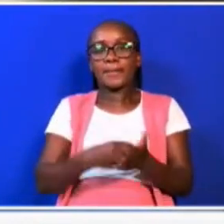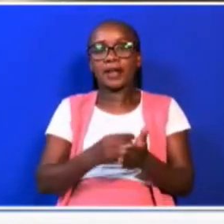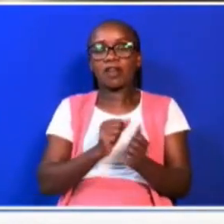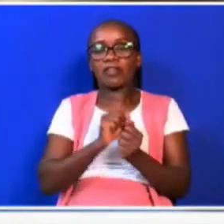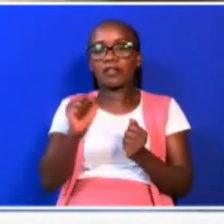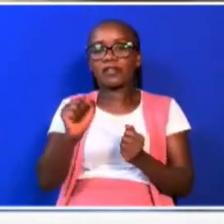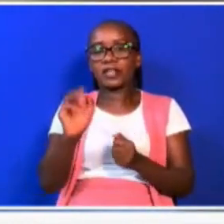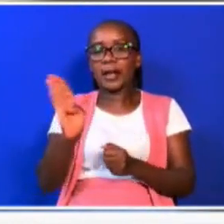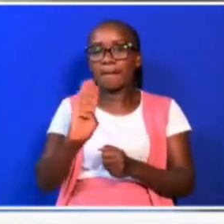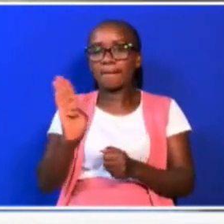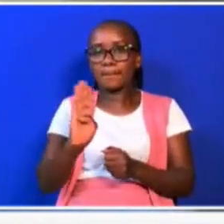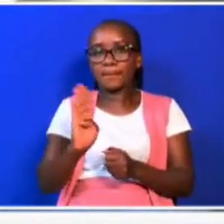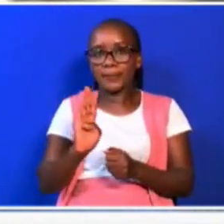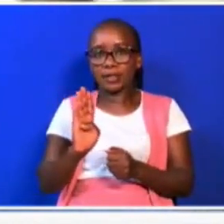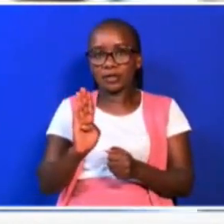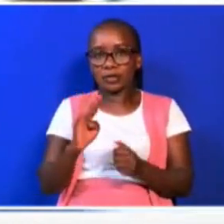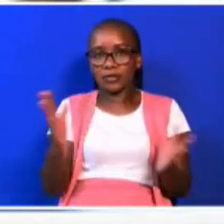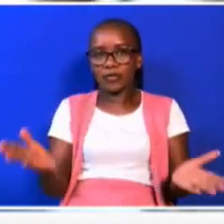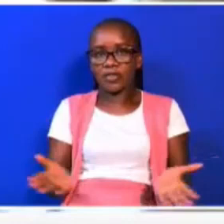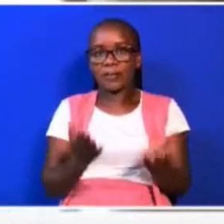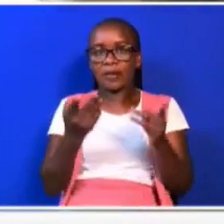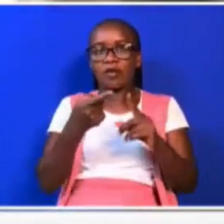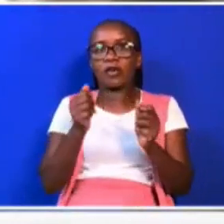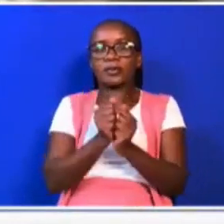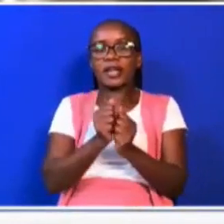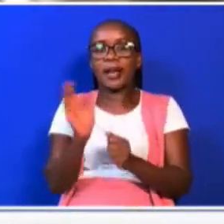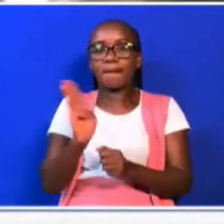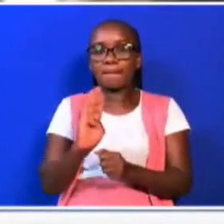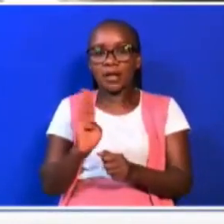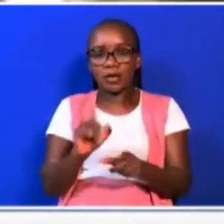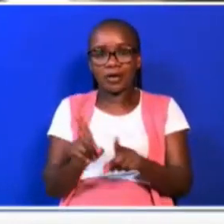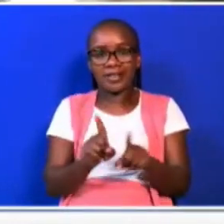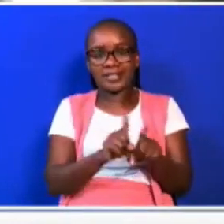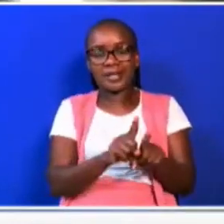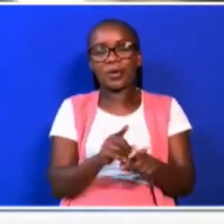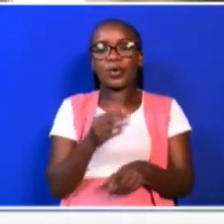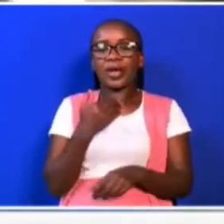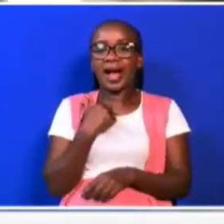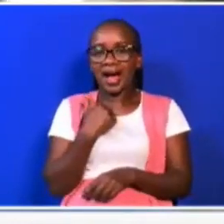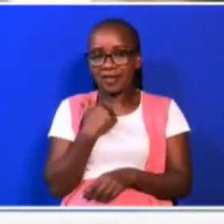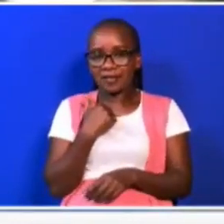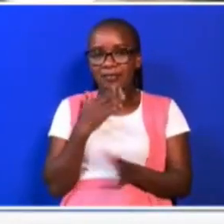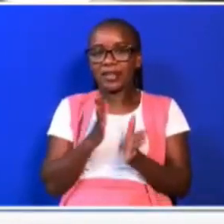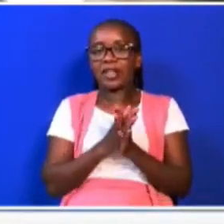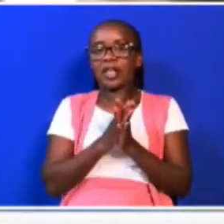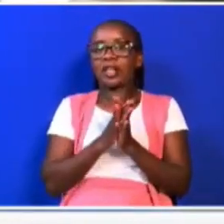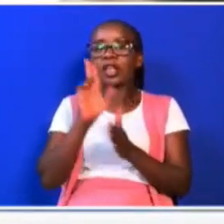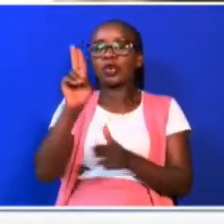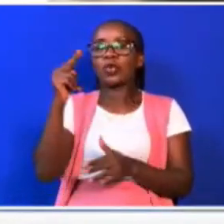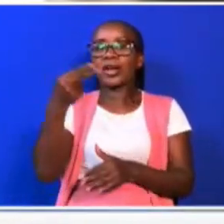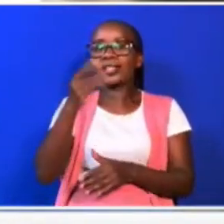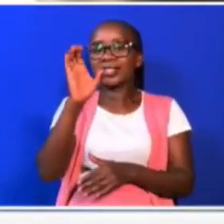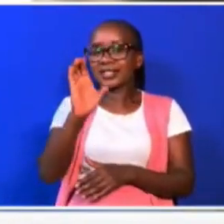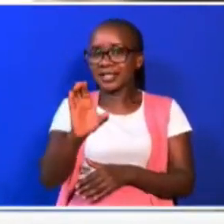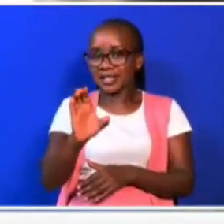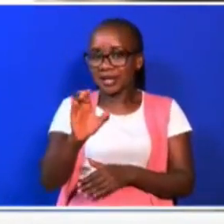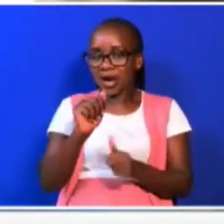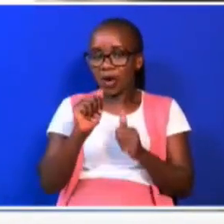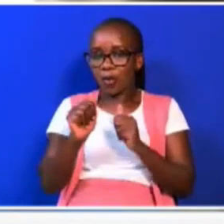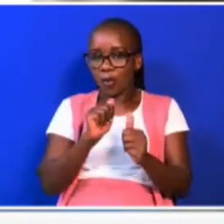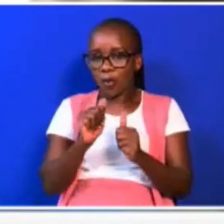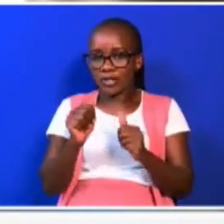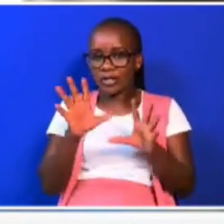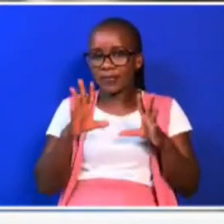15 billion shillings, which is of course an improvement from 10 billion shillings. There is also the universal health care, which of course